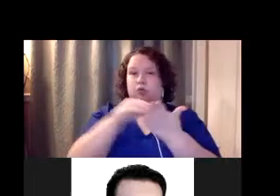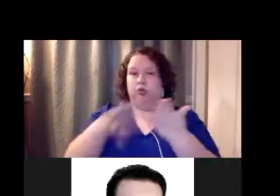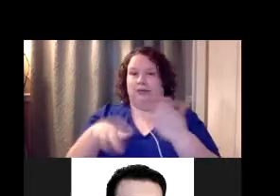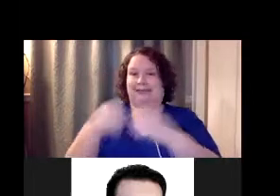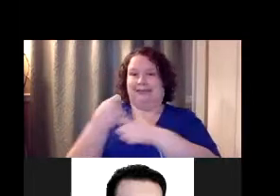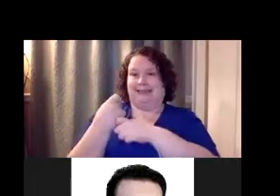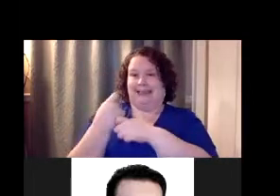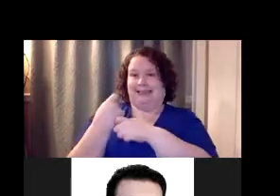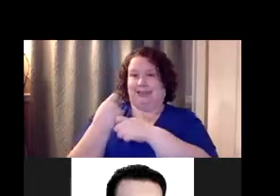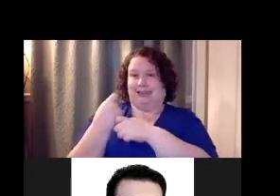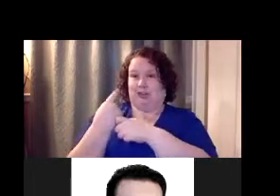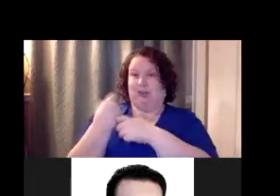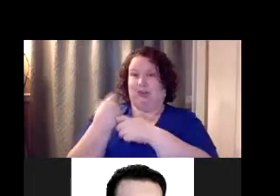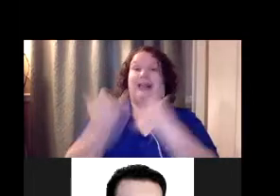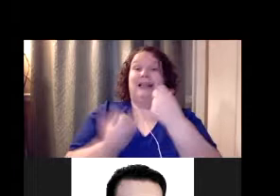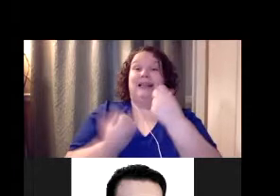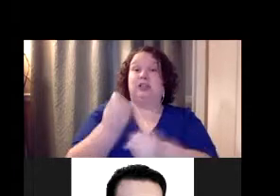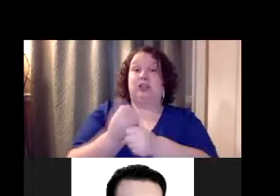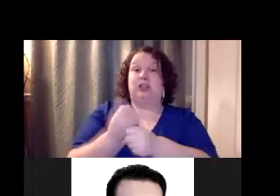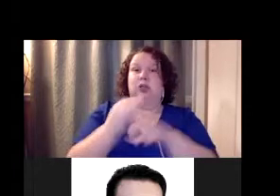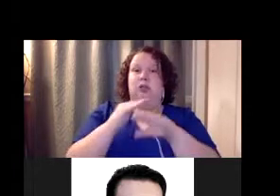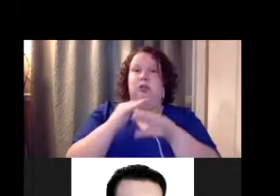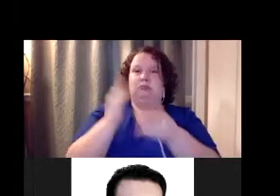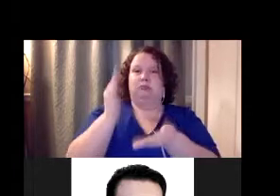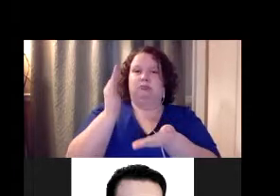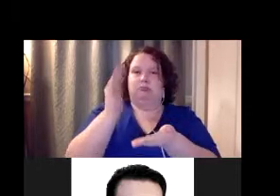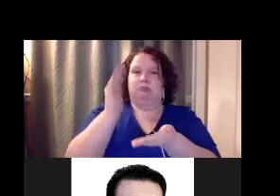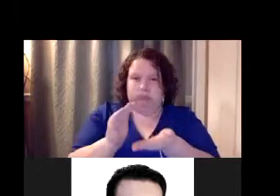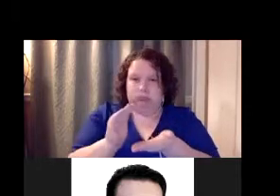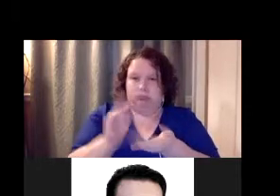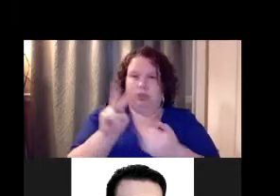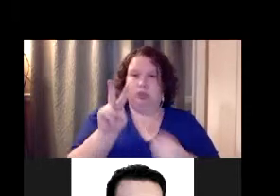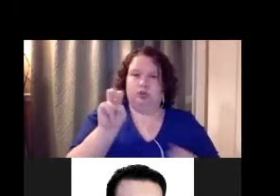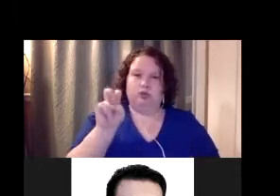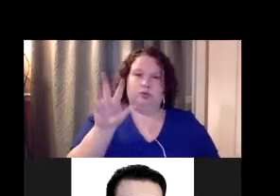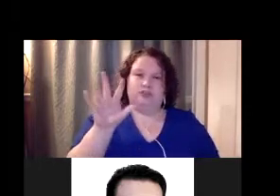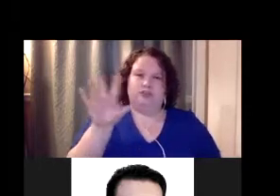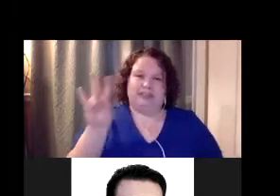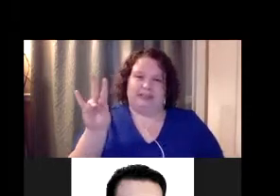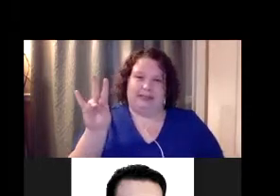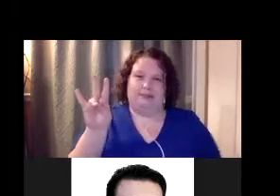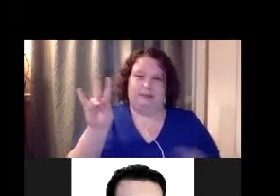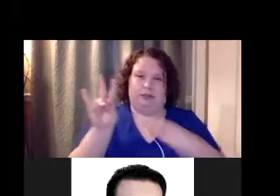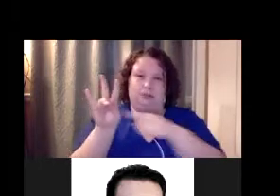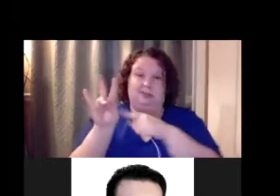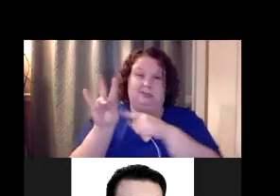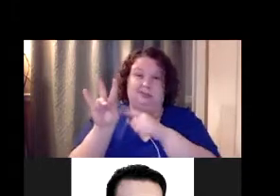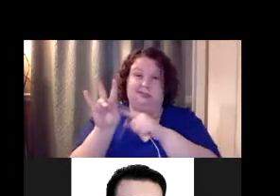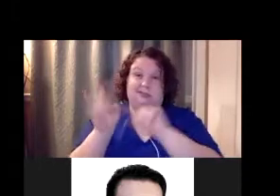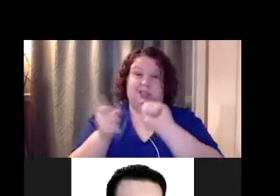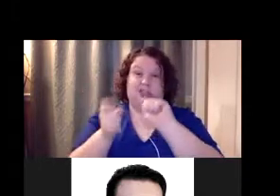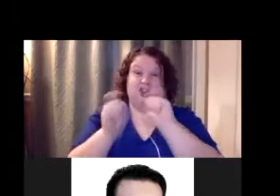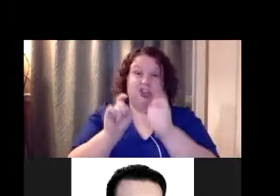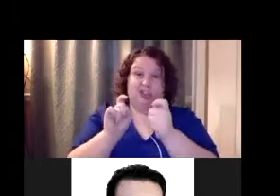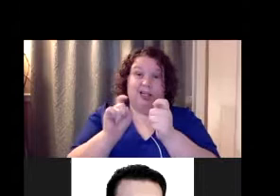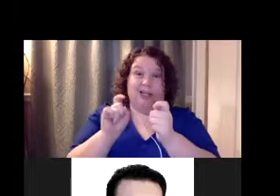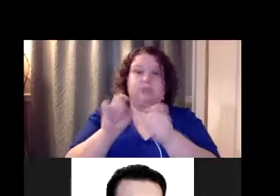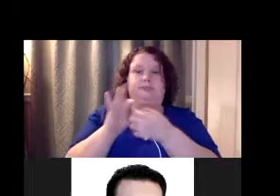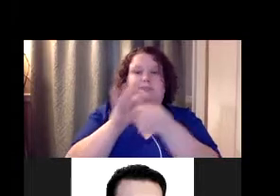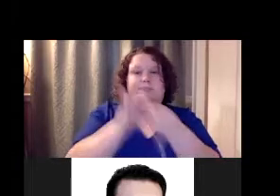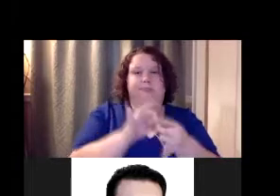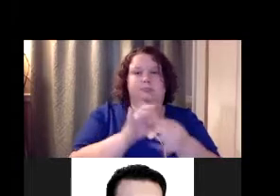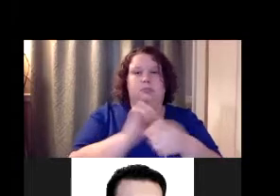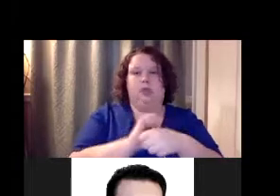This year, it dropped to about 257. That change likely had something to do with COVID-19